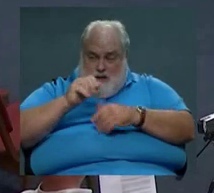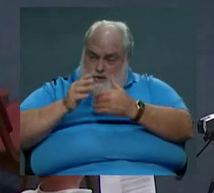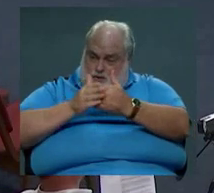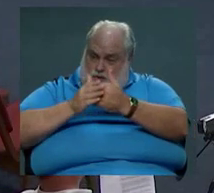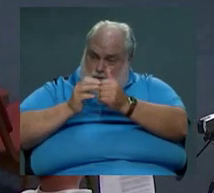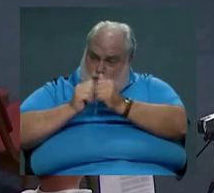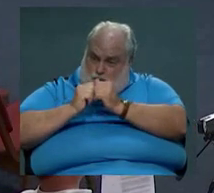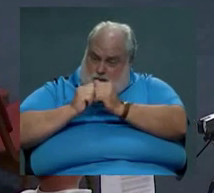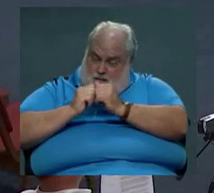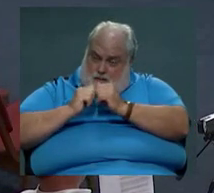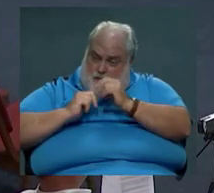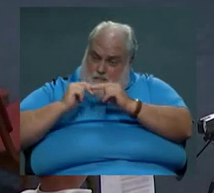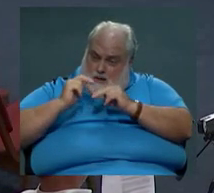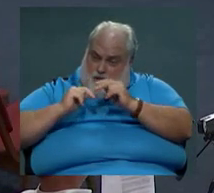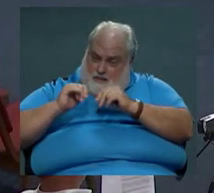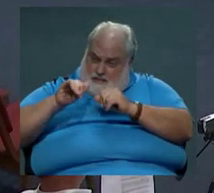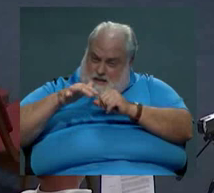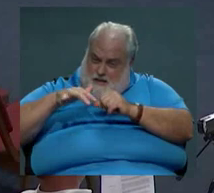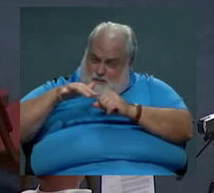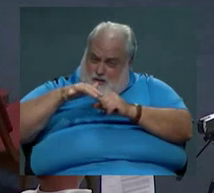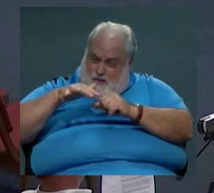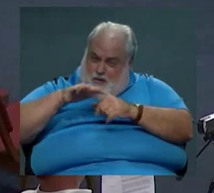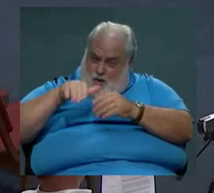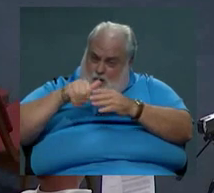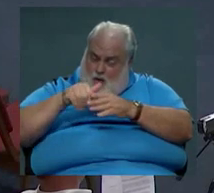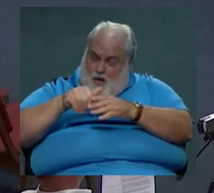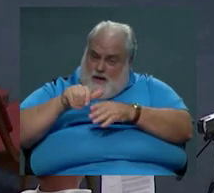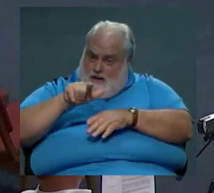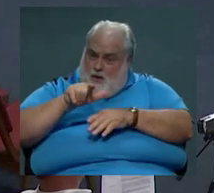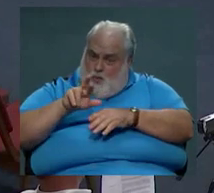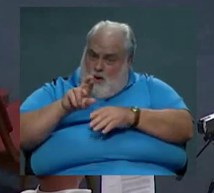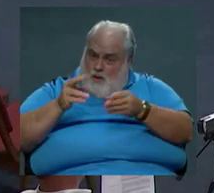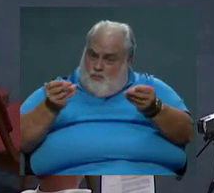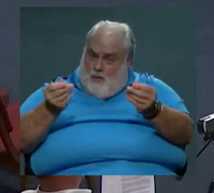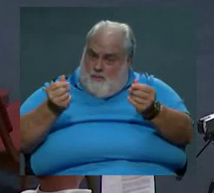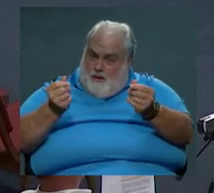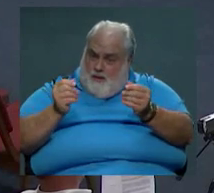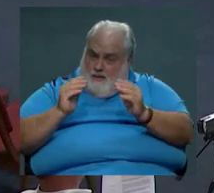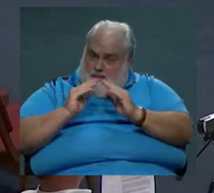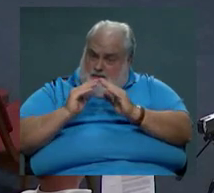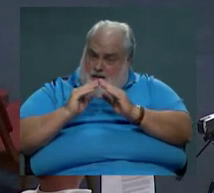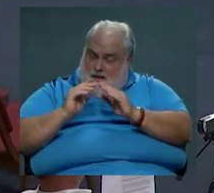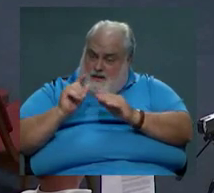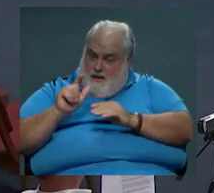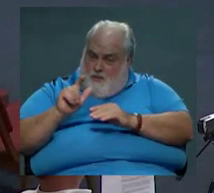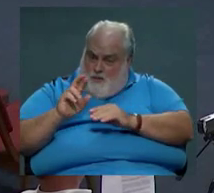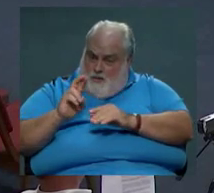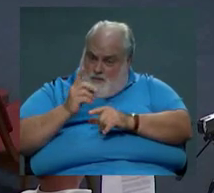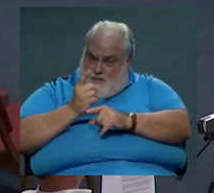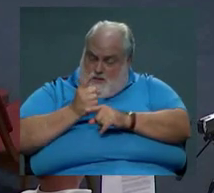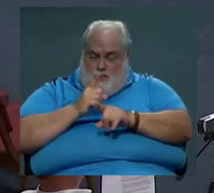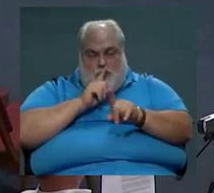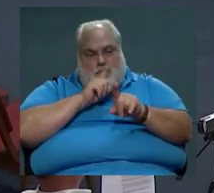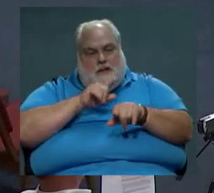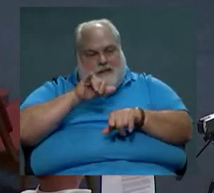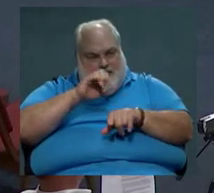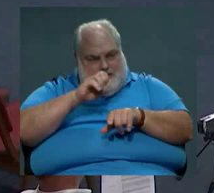and whatever other buildings are out there. I mean, they are owned by the city. Of course, that's close to our